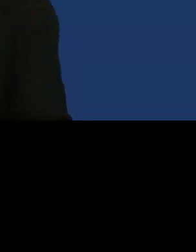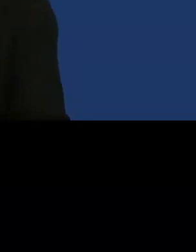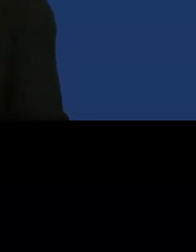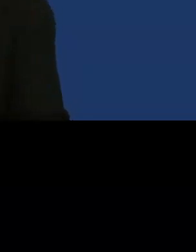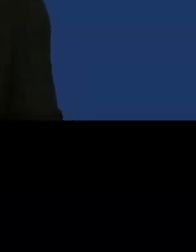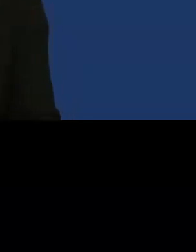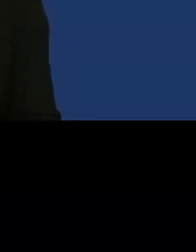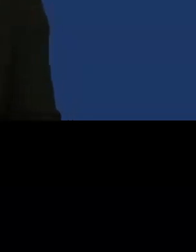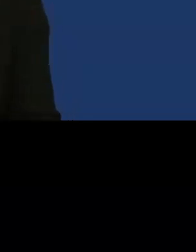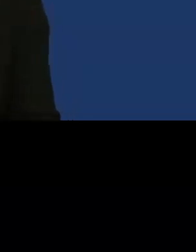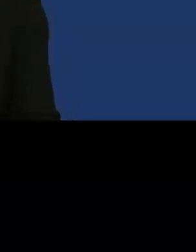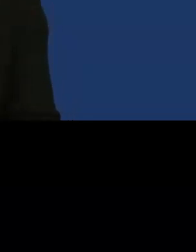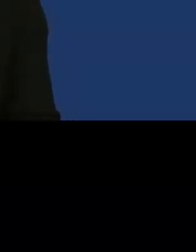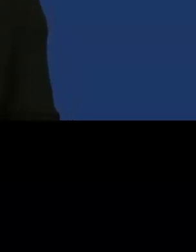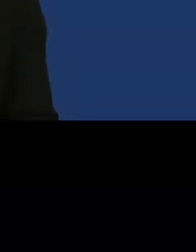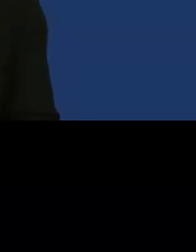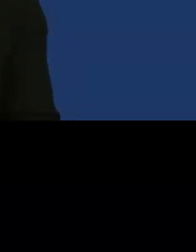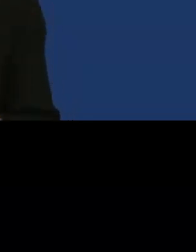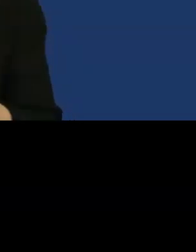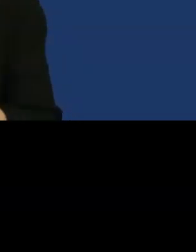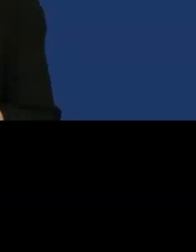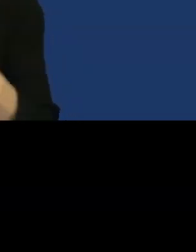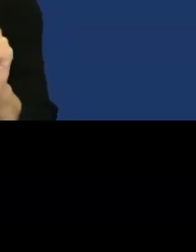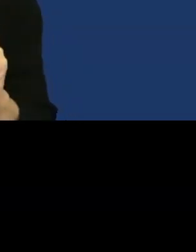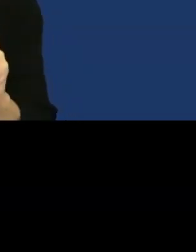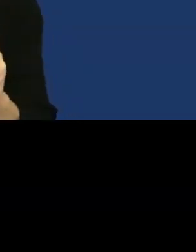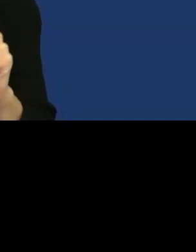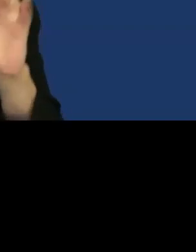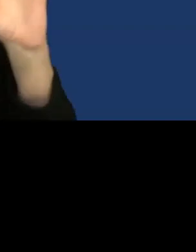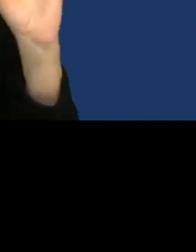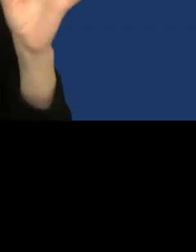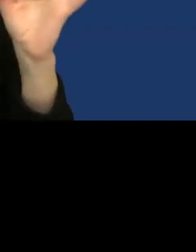use back and forth movement for no.